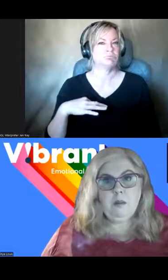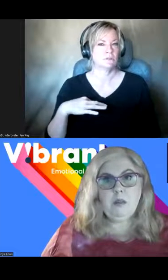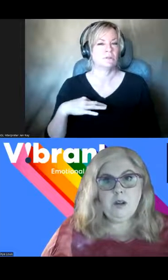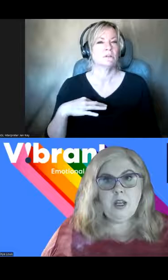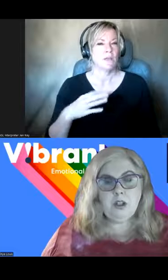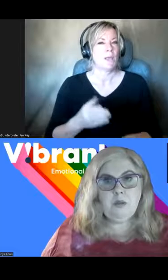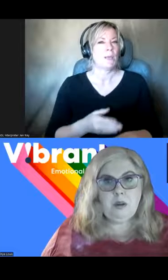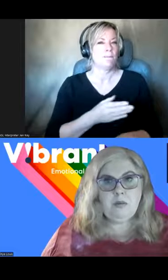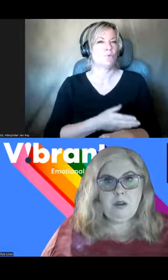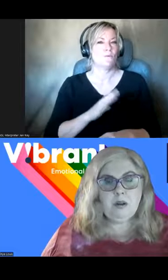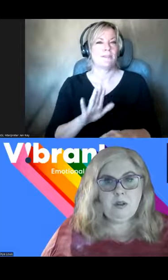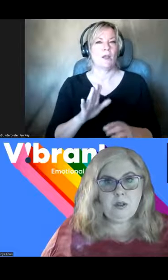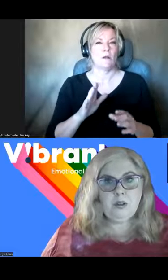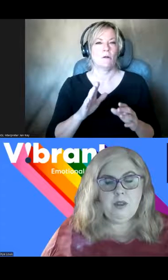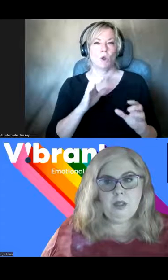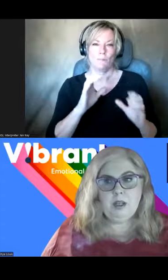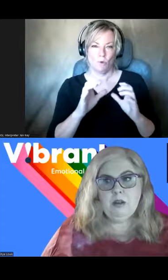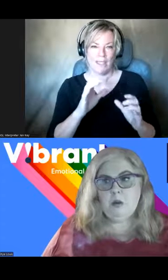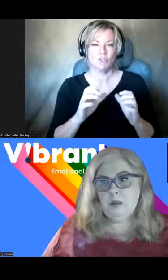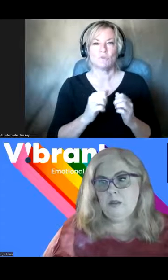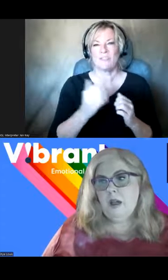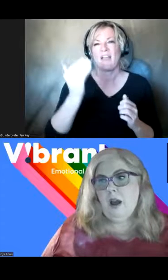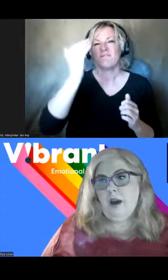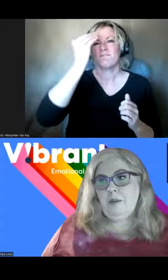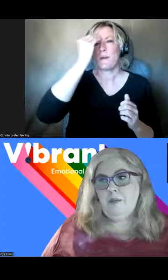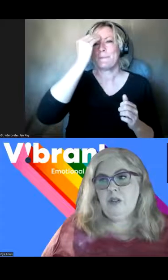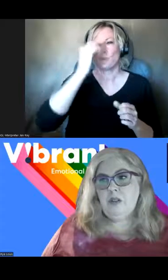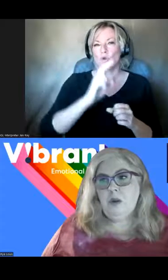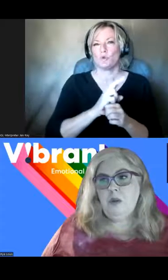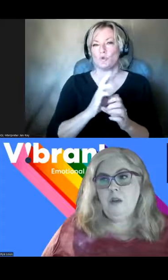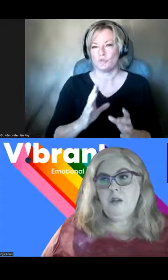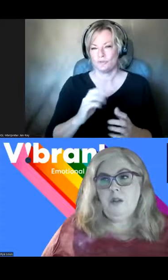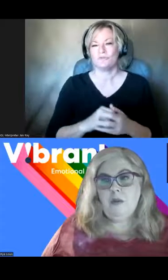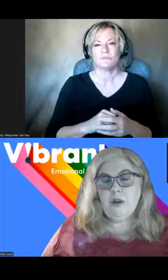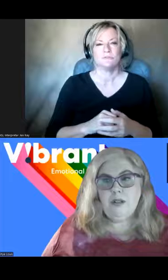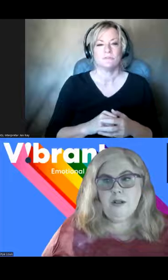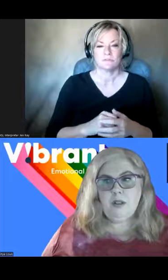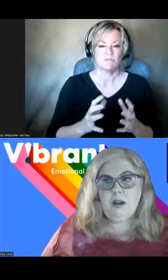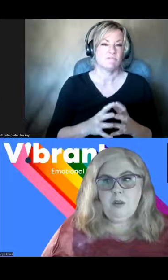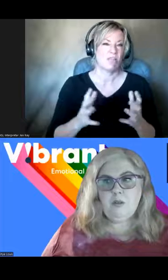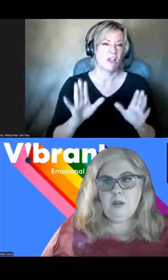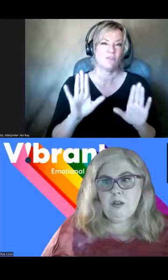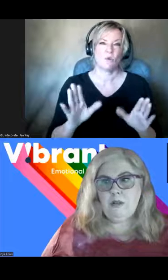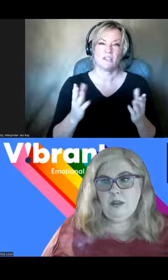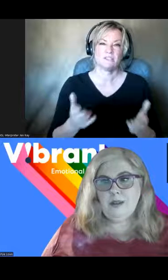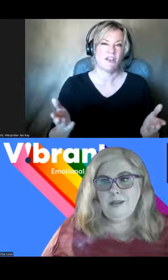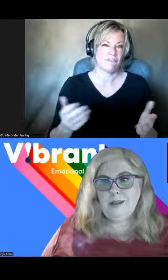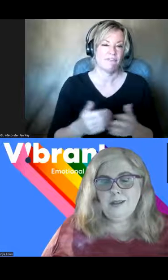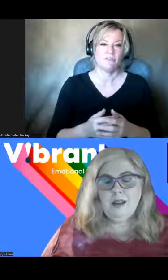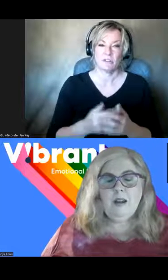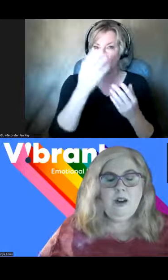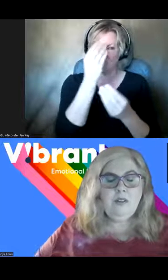their communication with familiar users if they've taken the course. So there's a lot of great stuff in there, and I wanted folks to know that